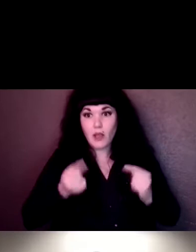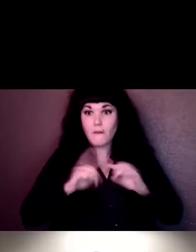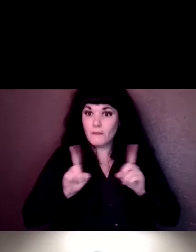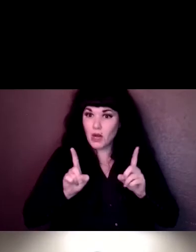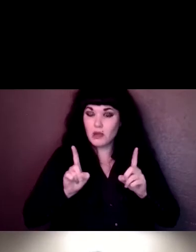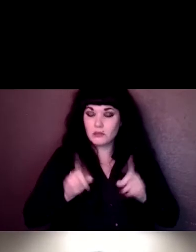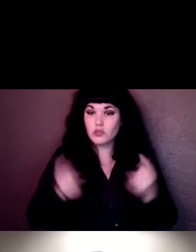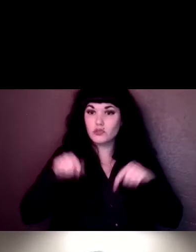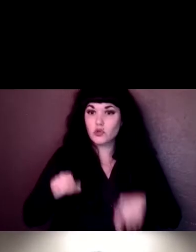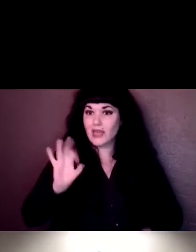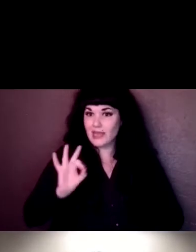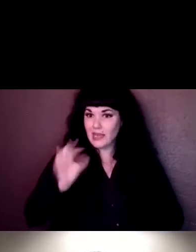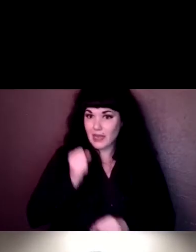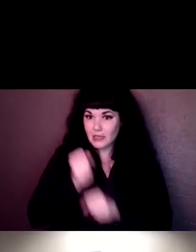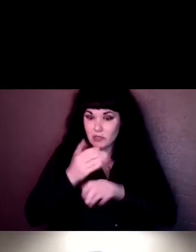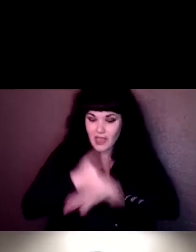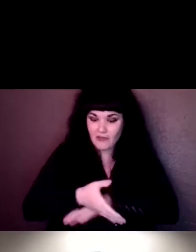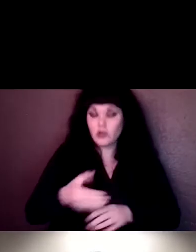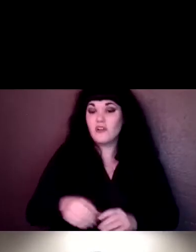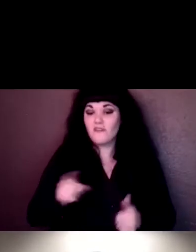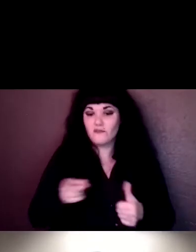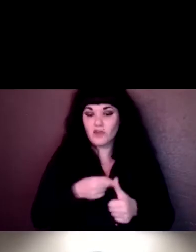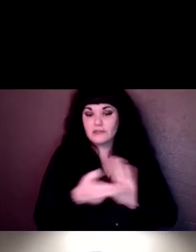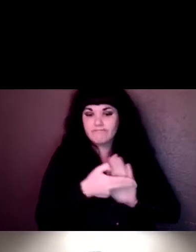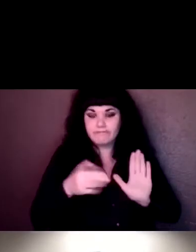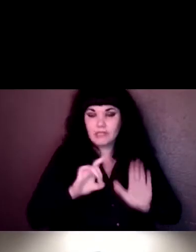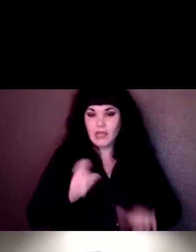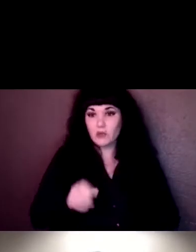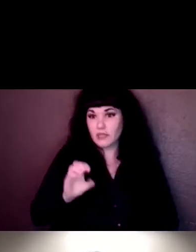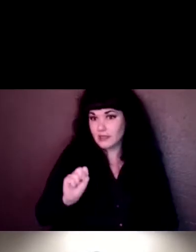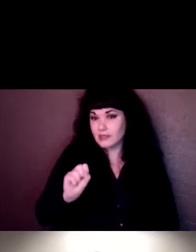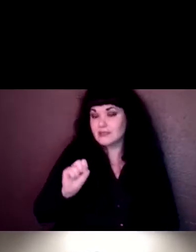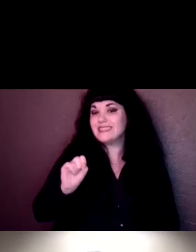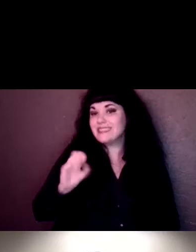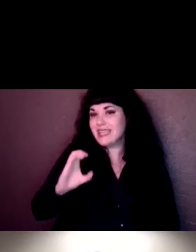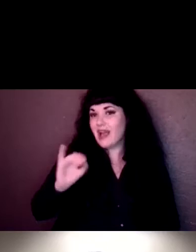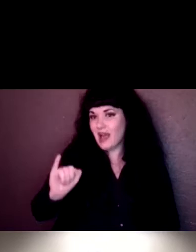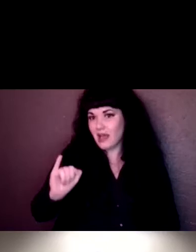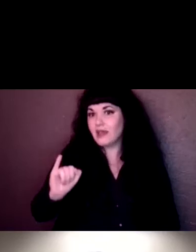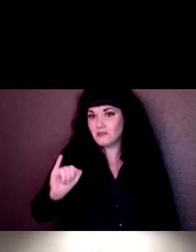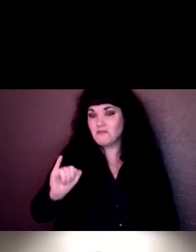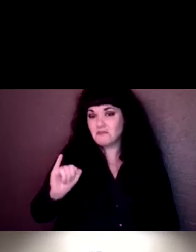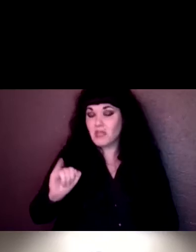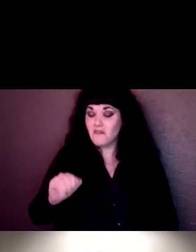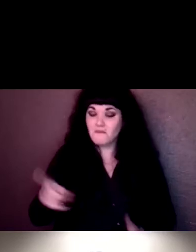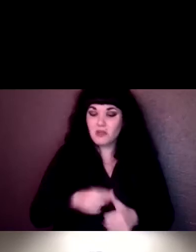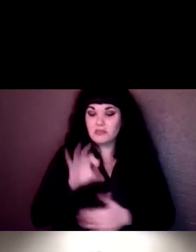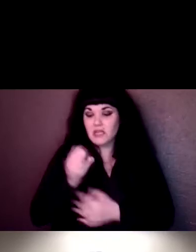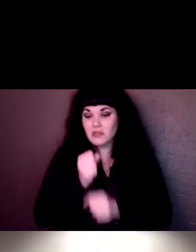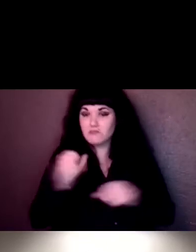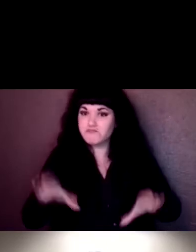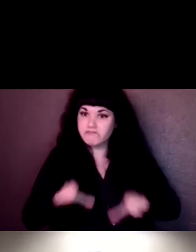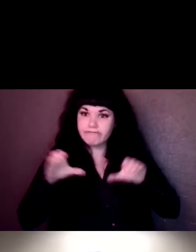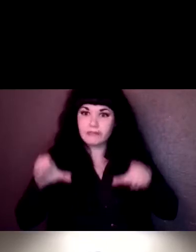his life post-SCI. But what people don't know is that behind the scenes, wearable therapy was active, keeping Mr.